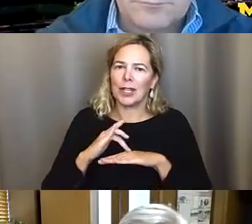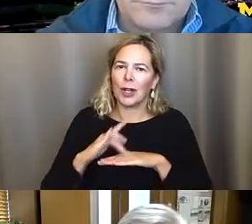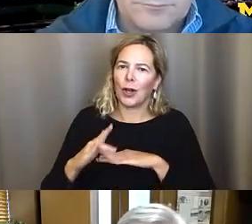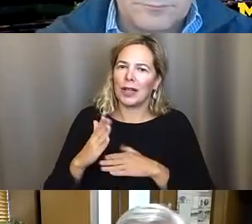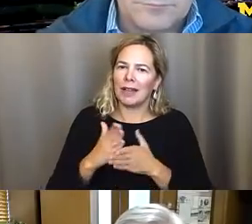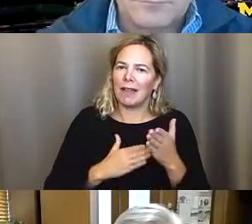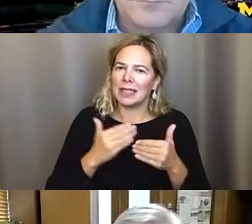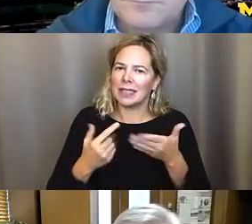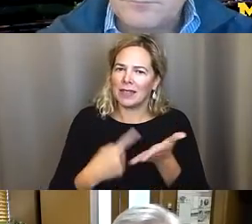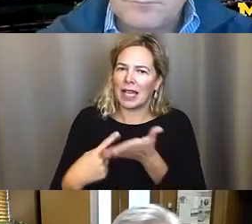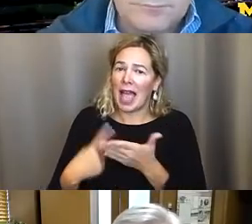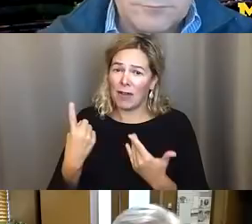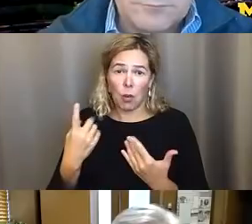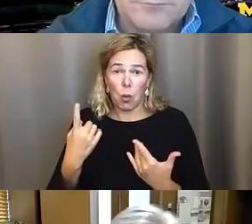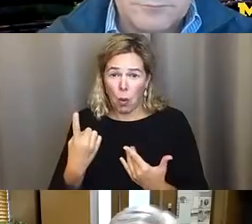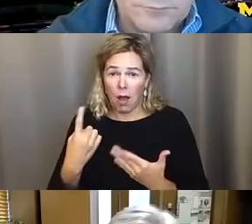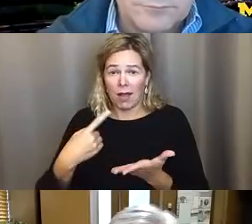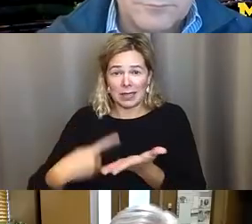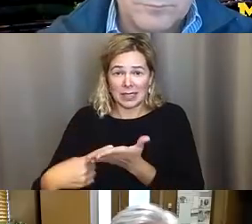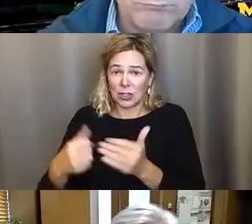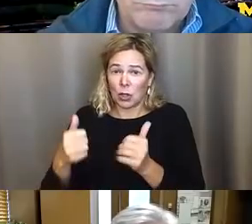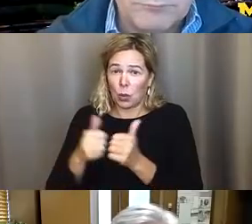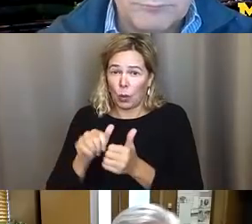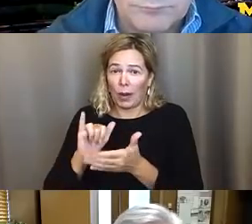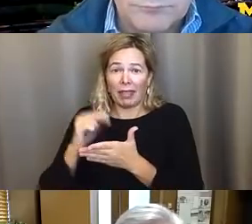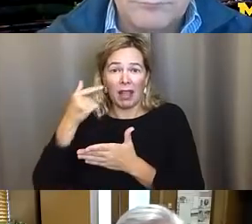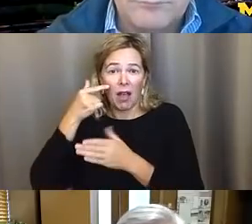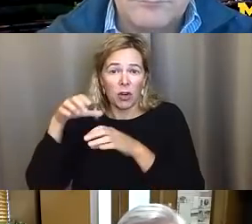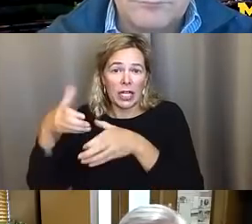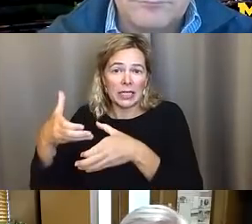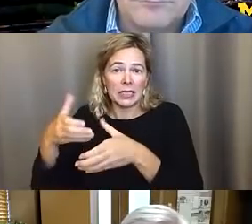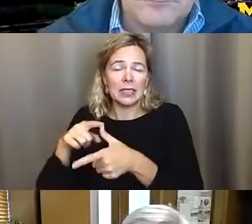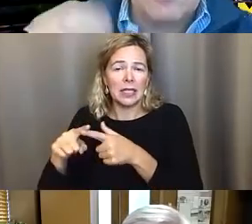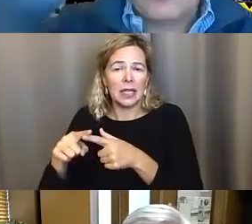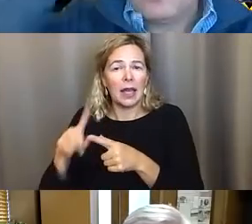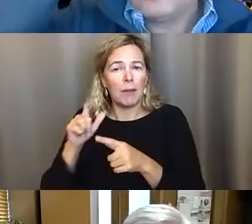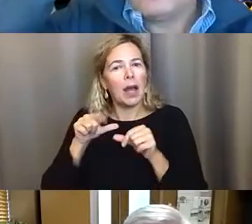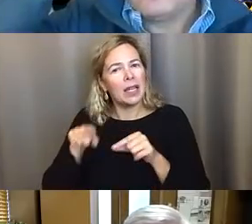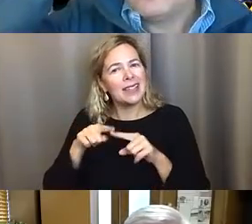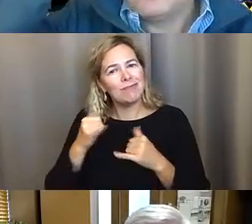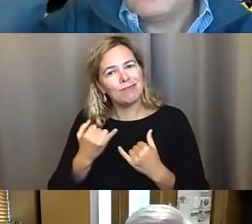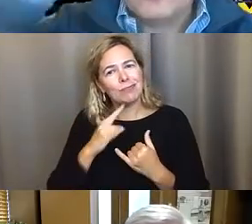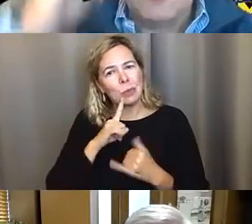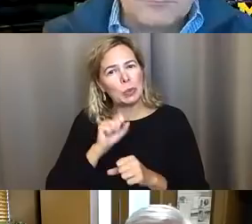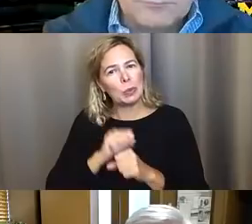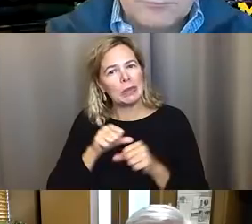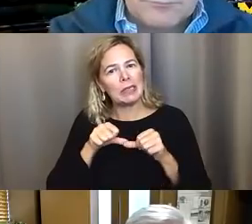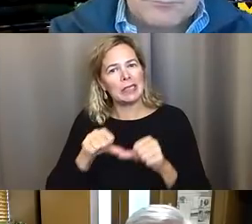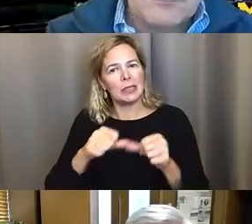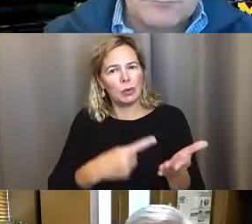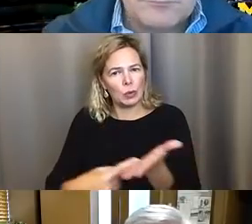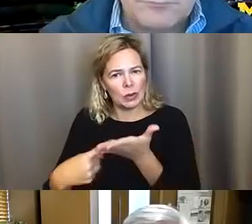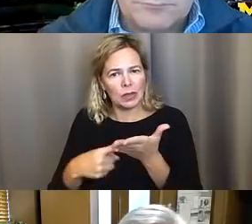discussion with governance, and it's, but this will be a continuing discussion. And in reality, we need to be able